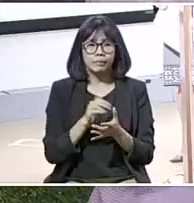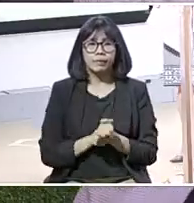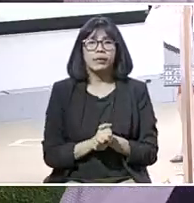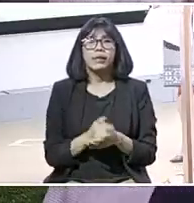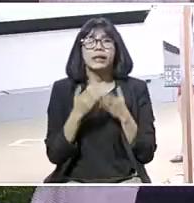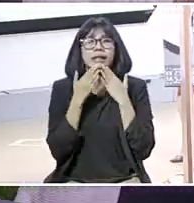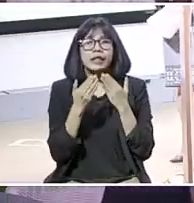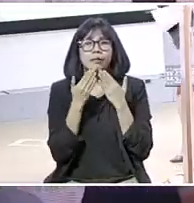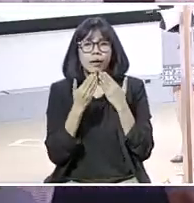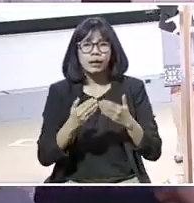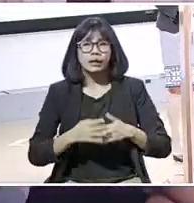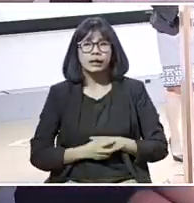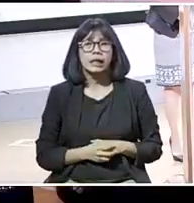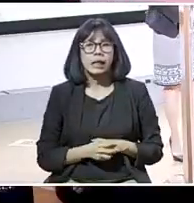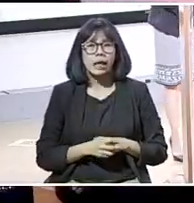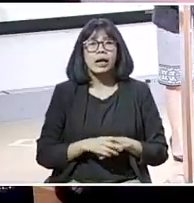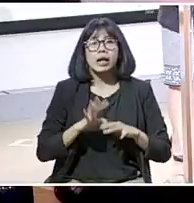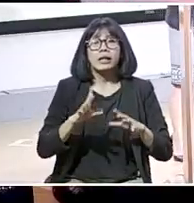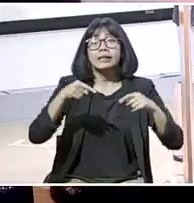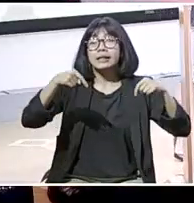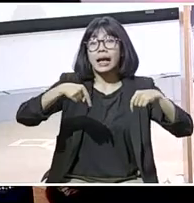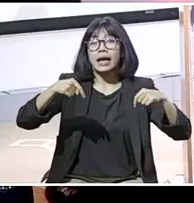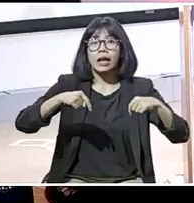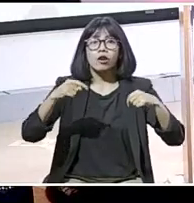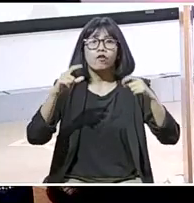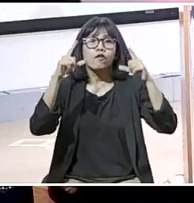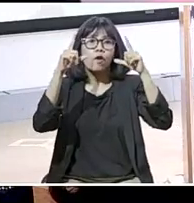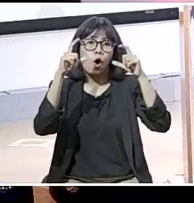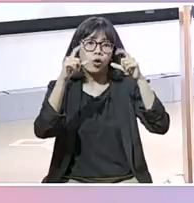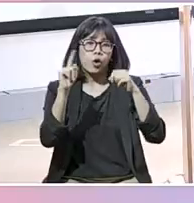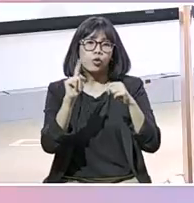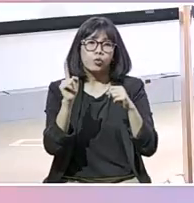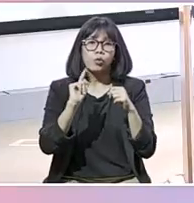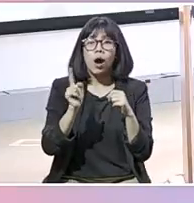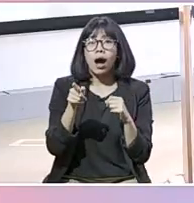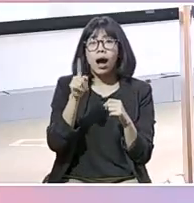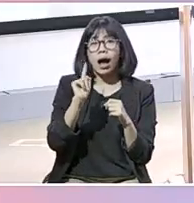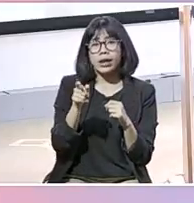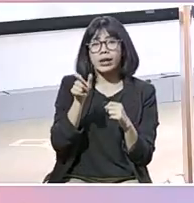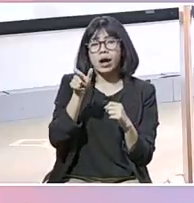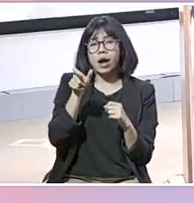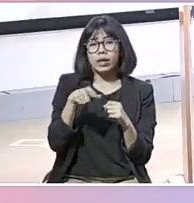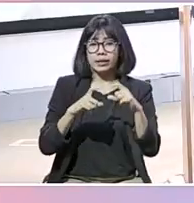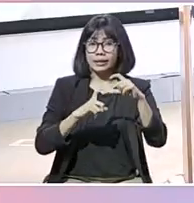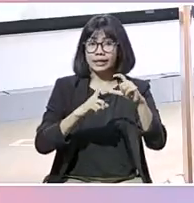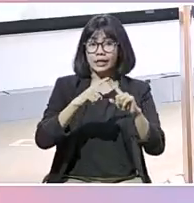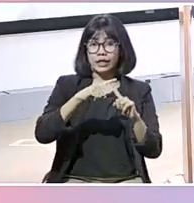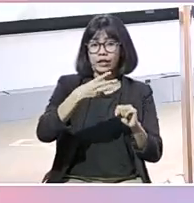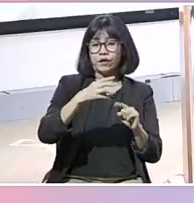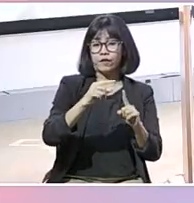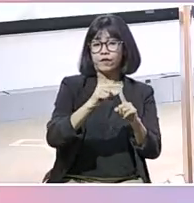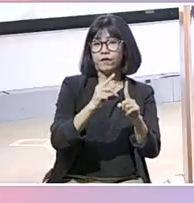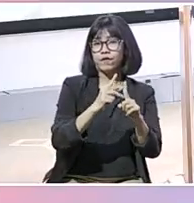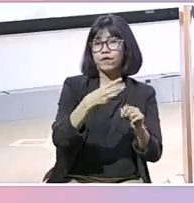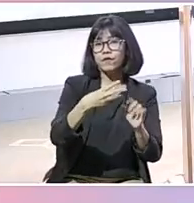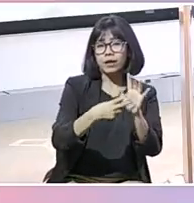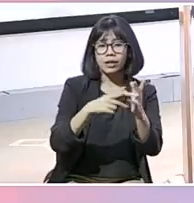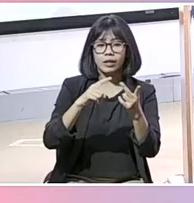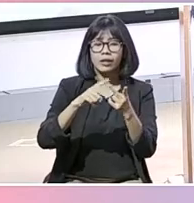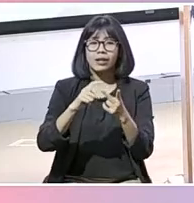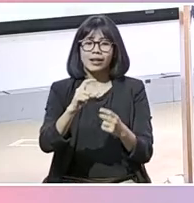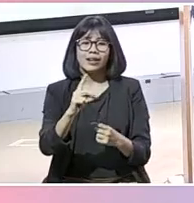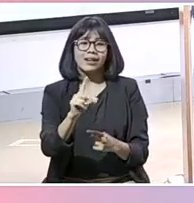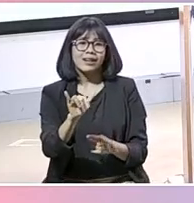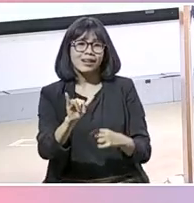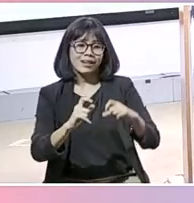stay on the stage to take a group photo. With that, I will invite our stars for today, Stephen Howard and Crystal Langhorne, and